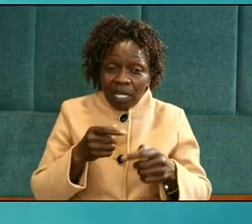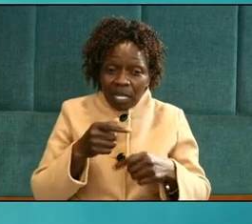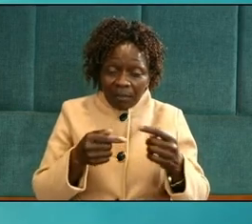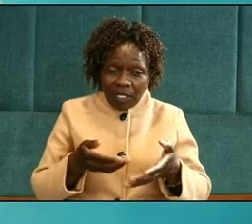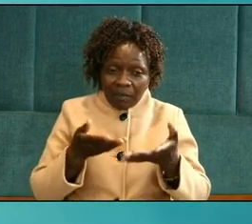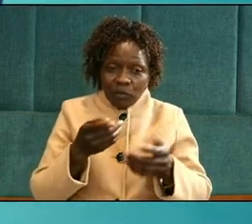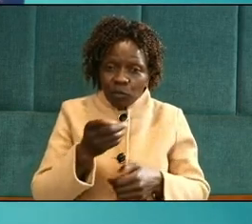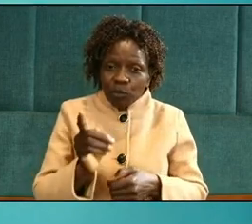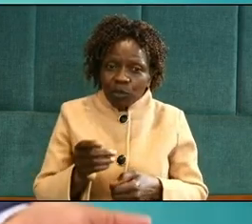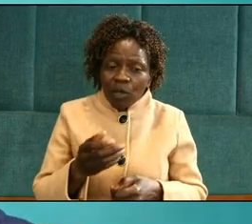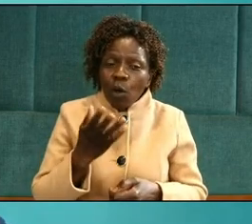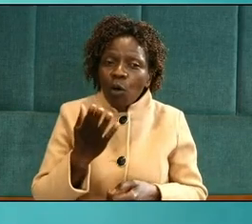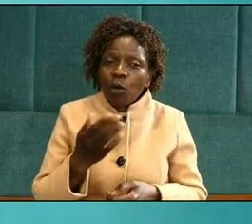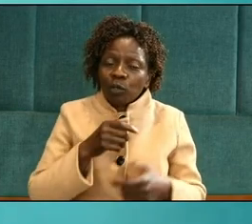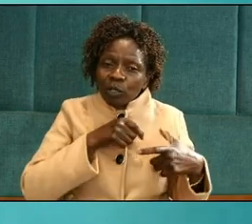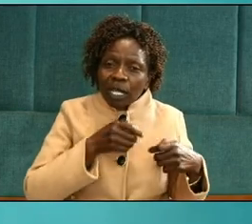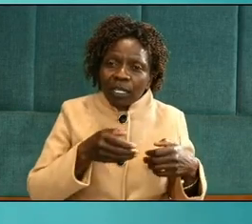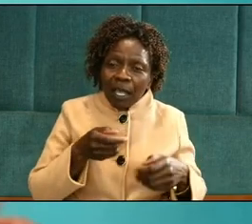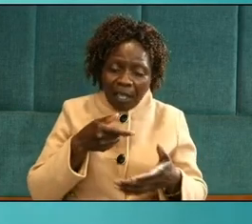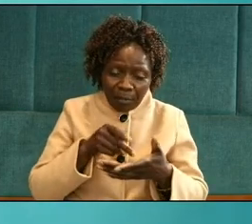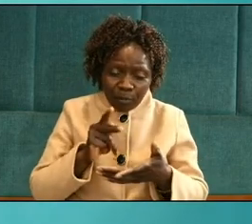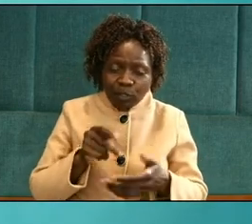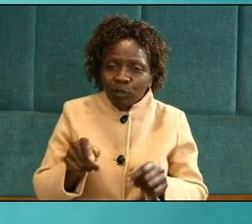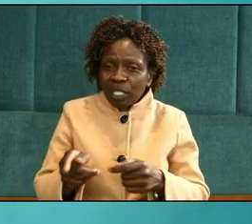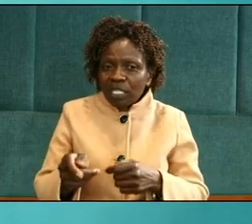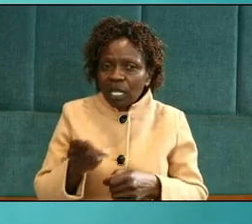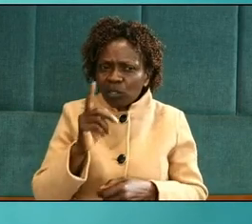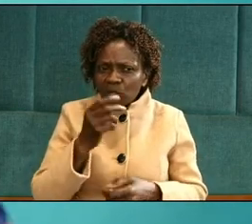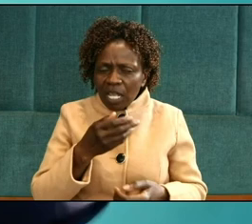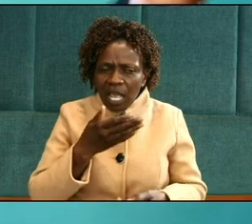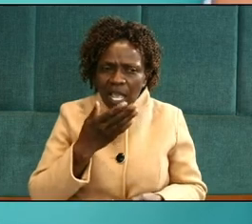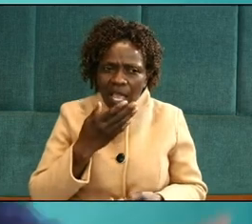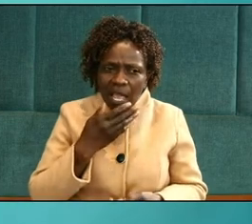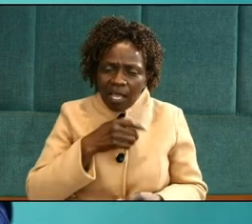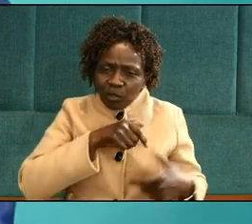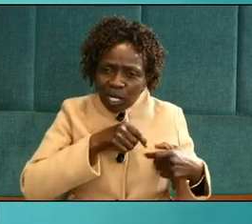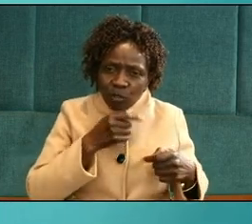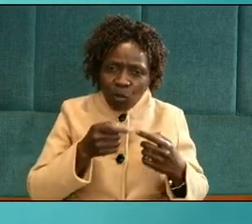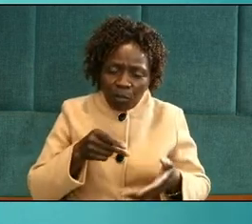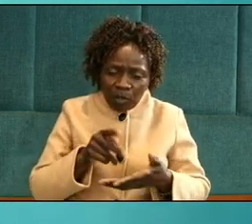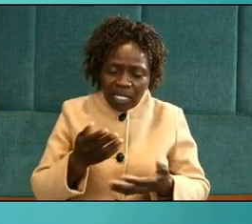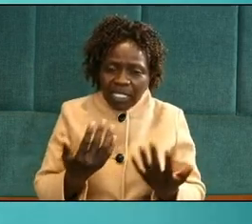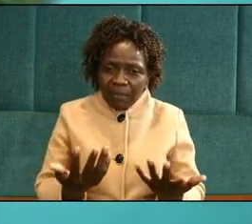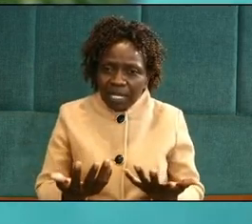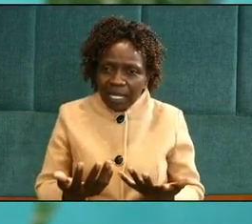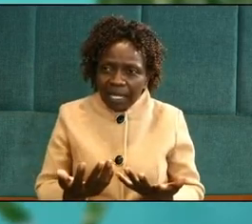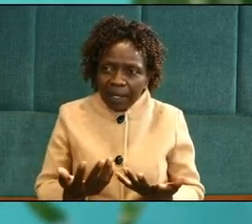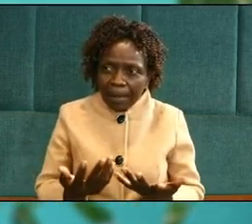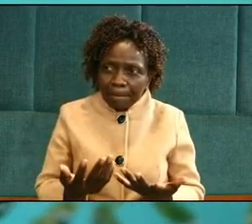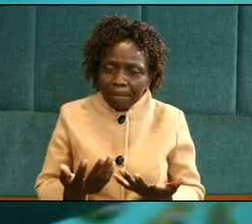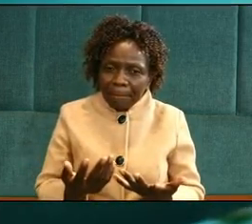gives it to you. Oh, honey, I bought you this. And you see the honey who has been bought for that something does